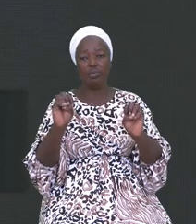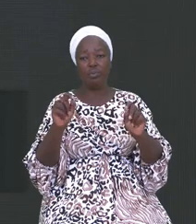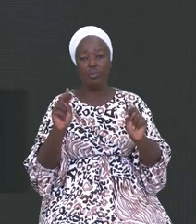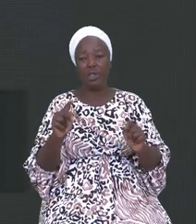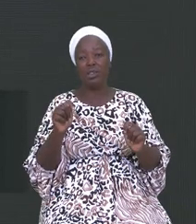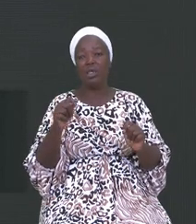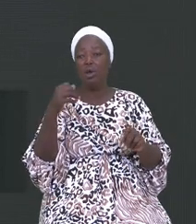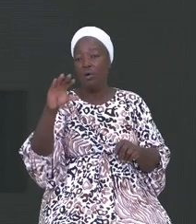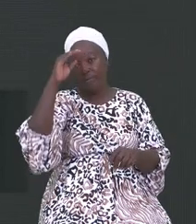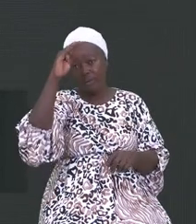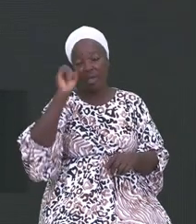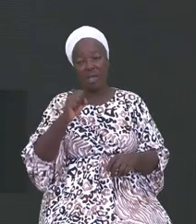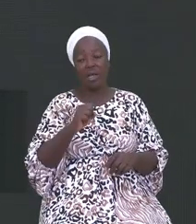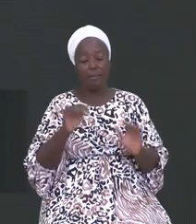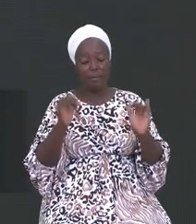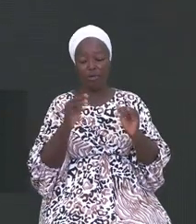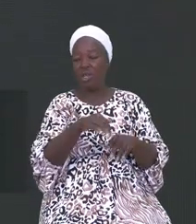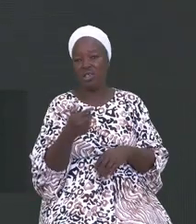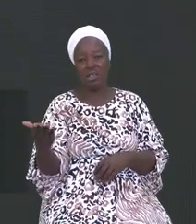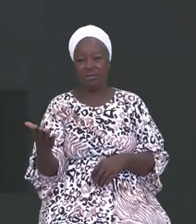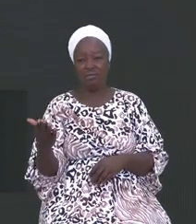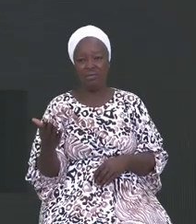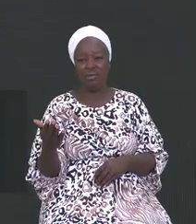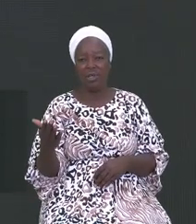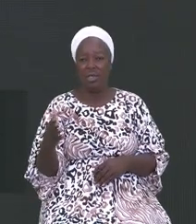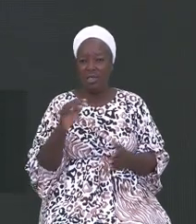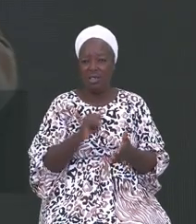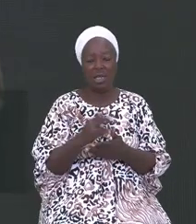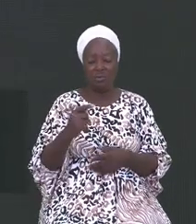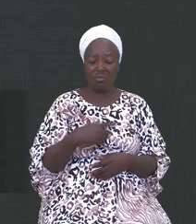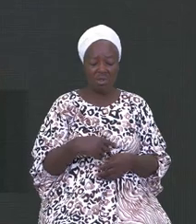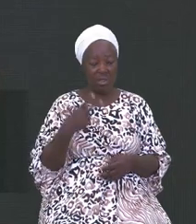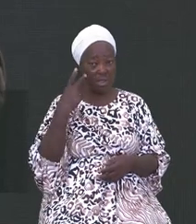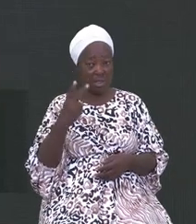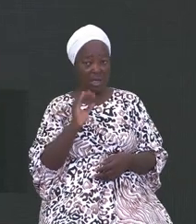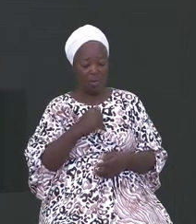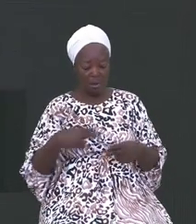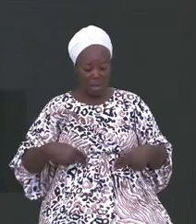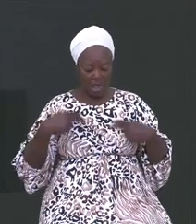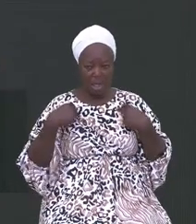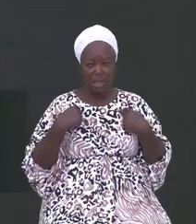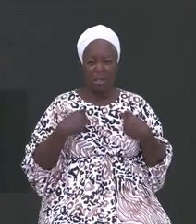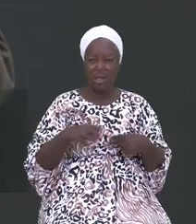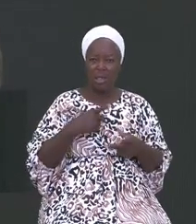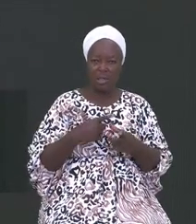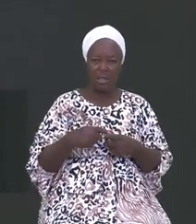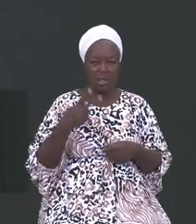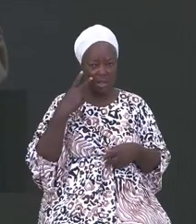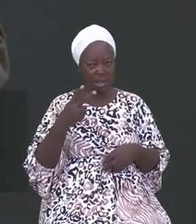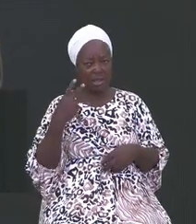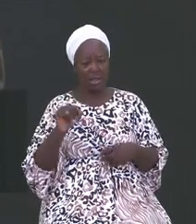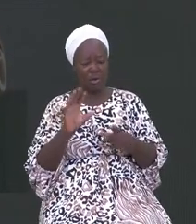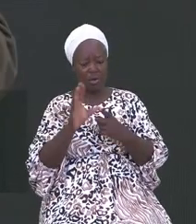of our health. There are instruments to do that. We measure the condition of